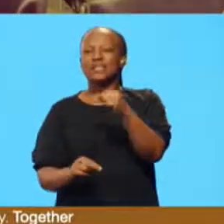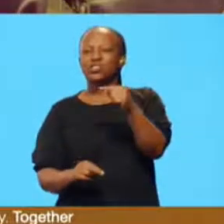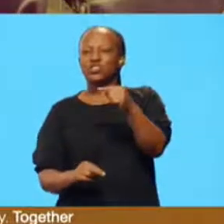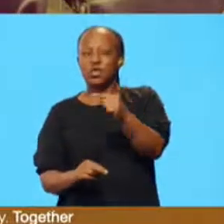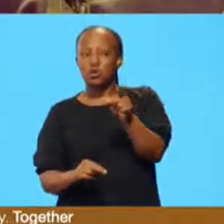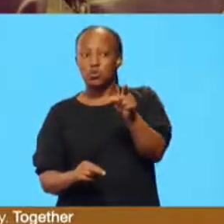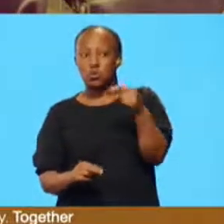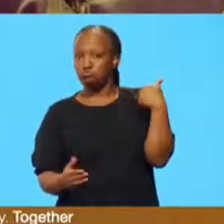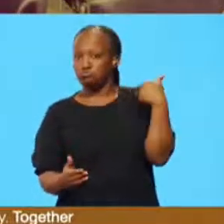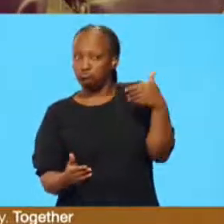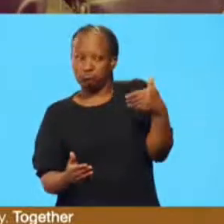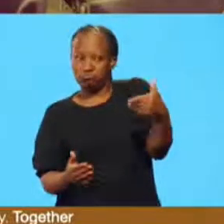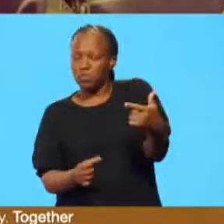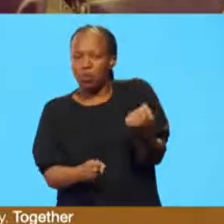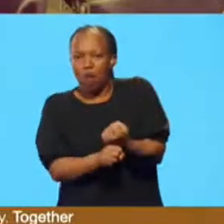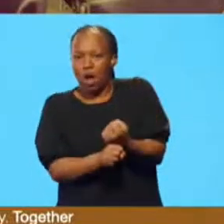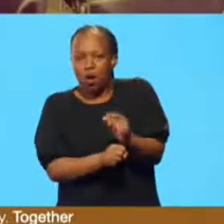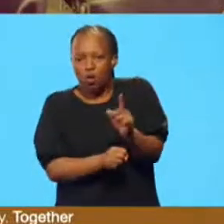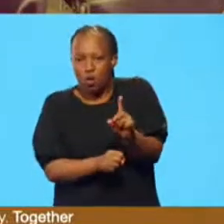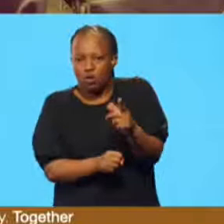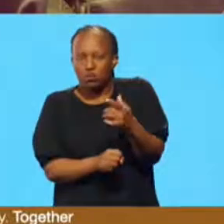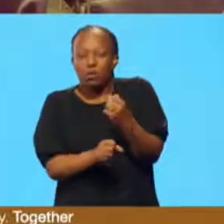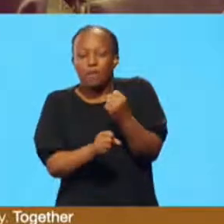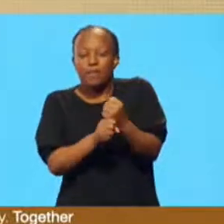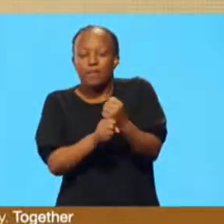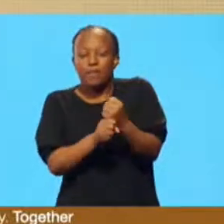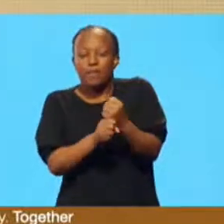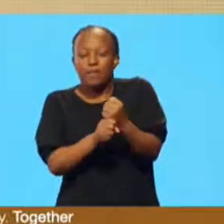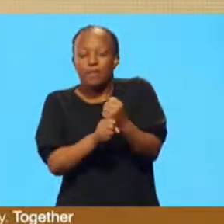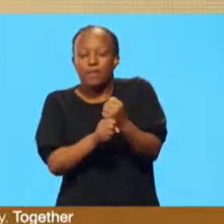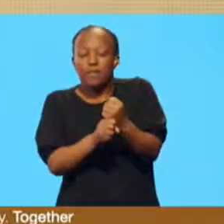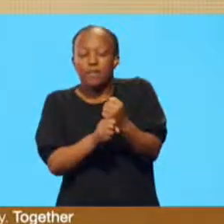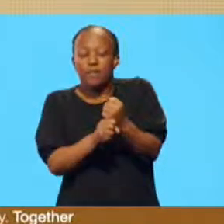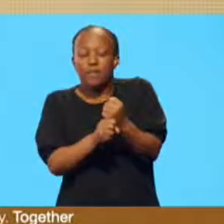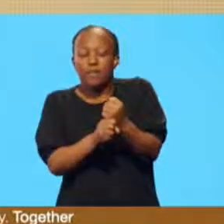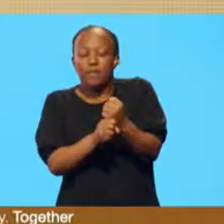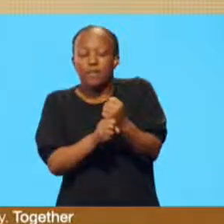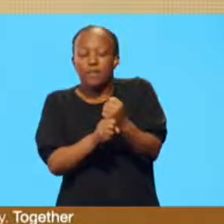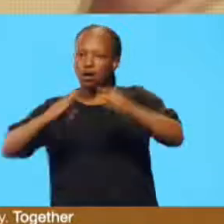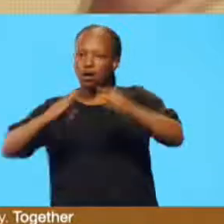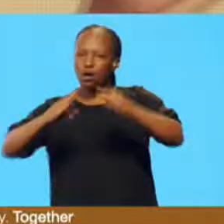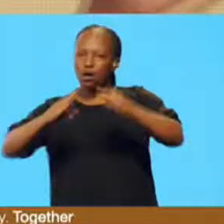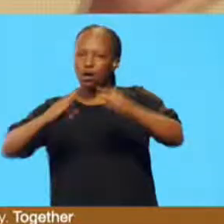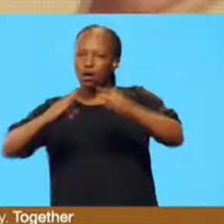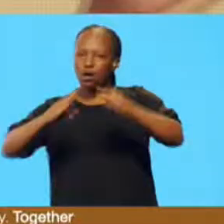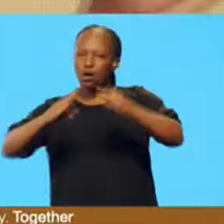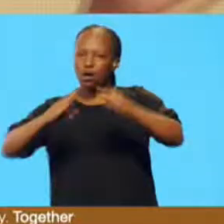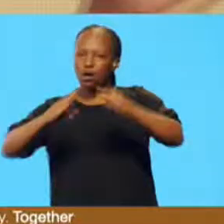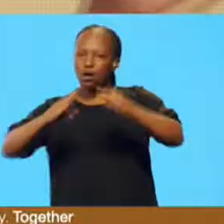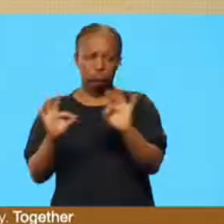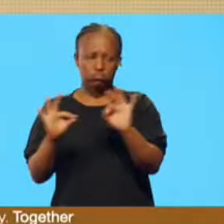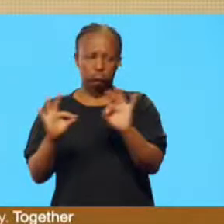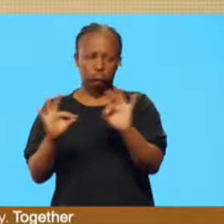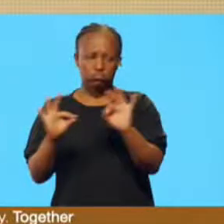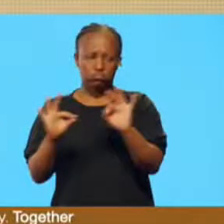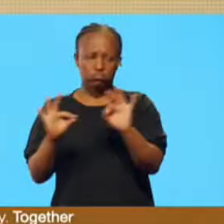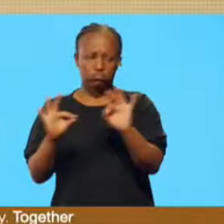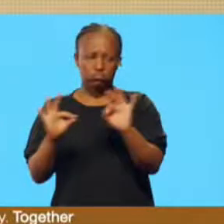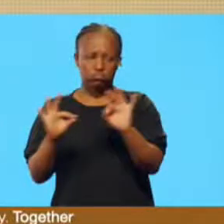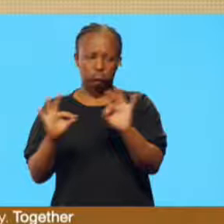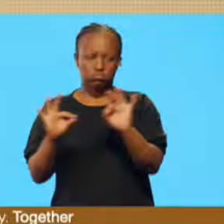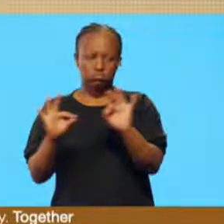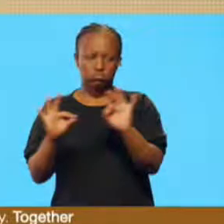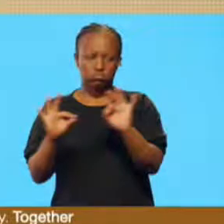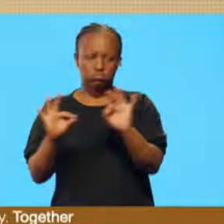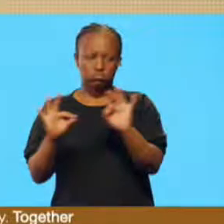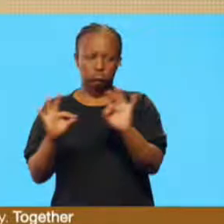in terms of ensuring that the status of our shelters are up to date. Come and tell us about transformation